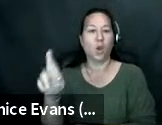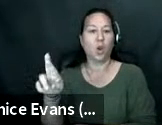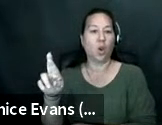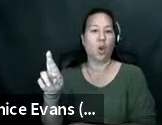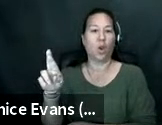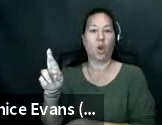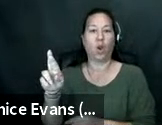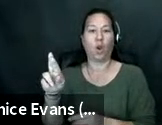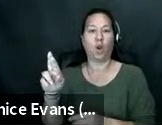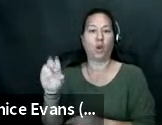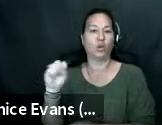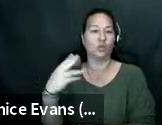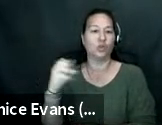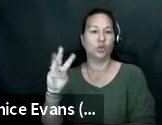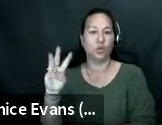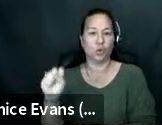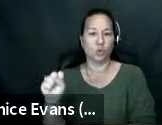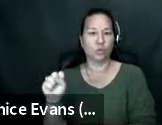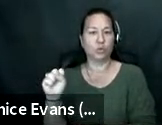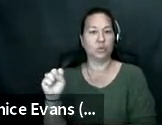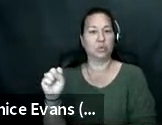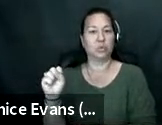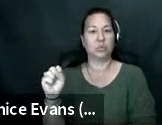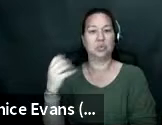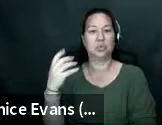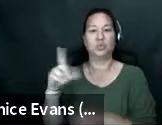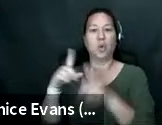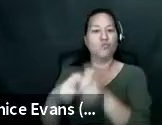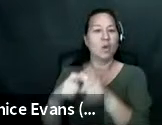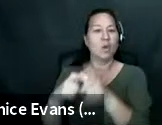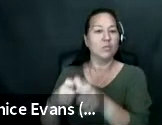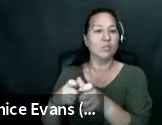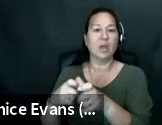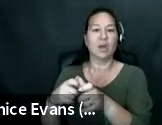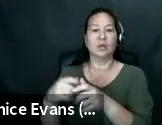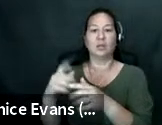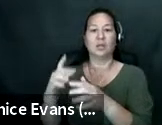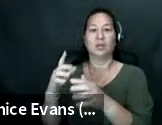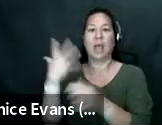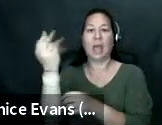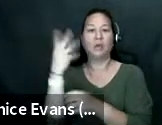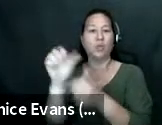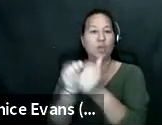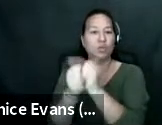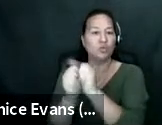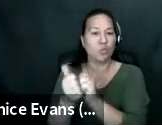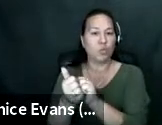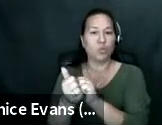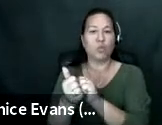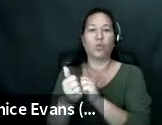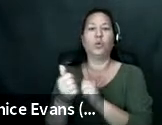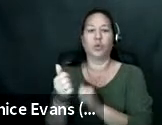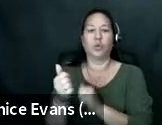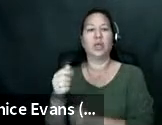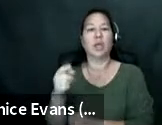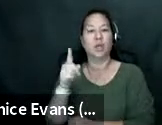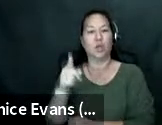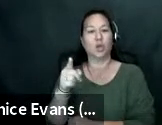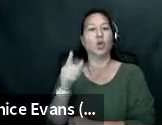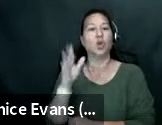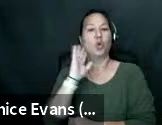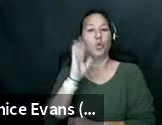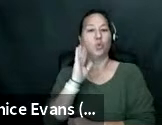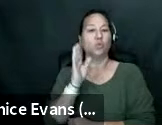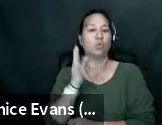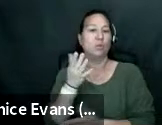Proof of full vaccination status or pre-entry negative test is strongly recommended for all